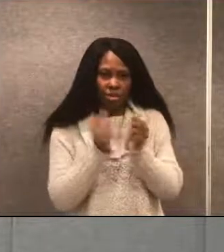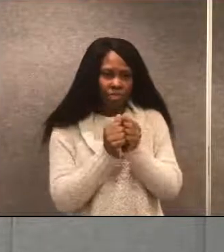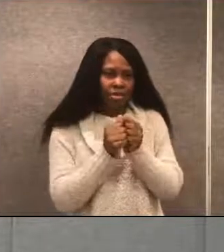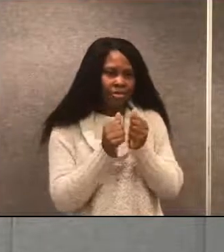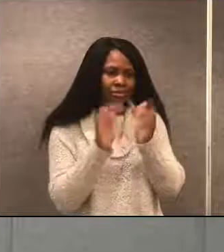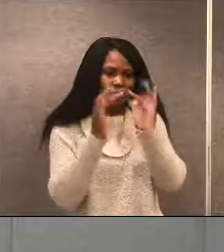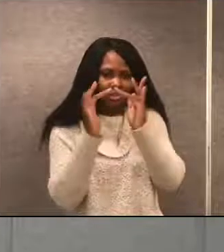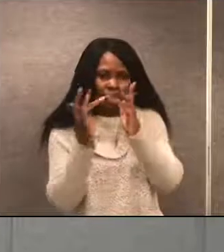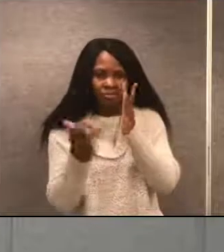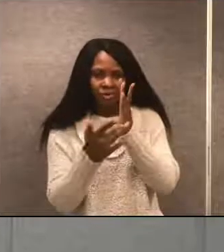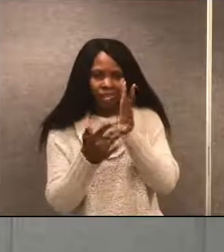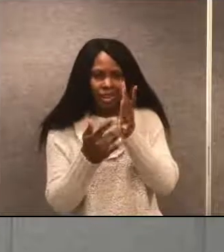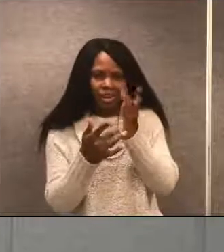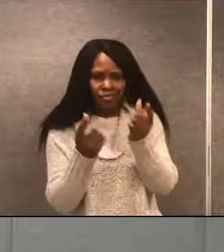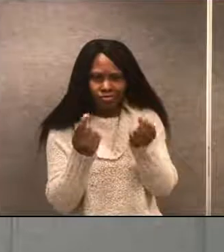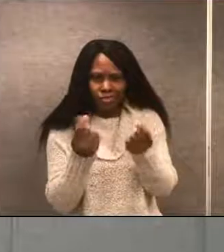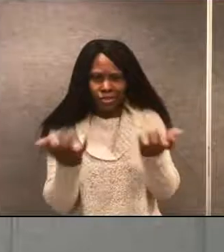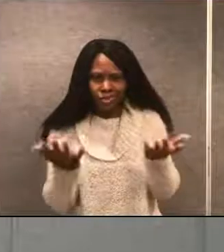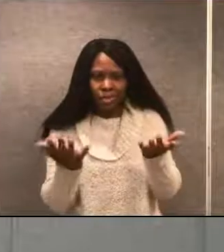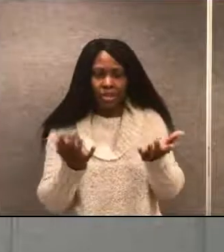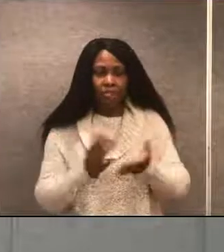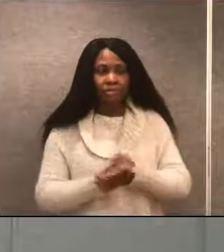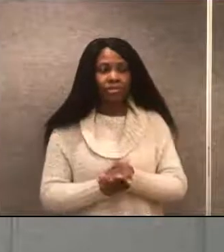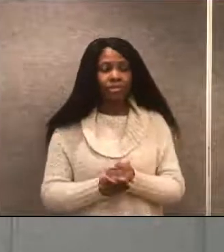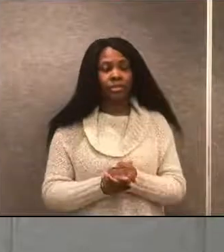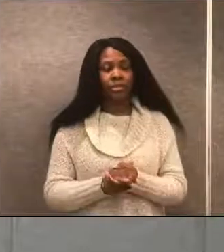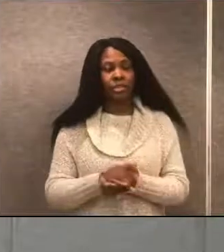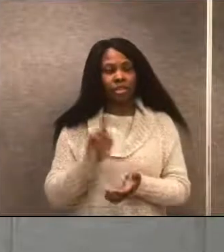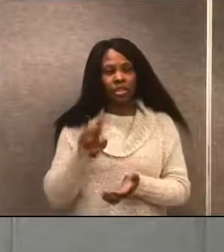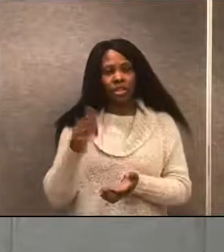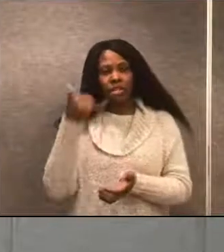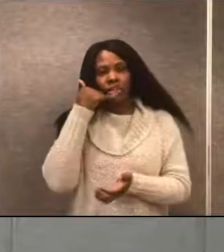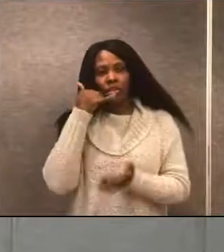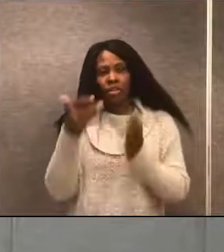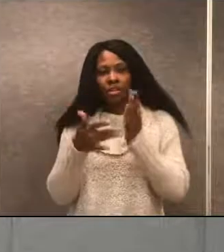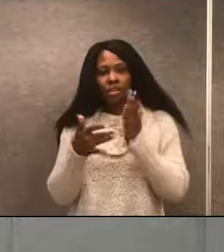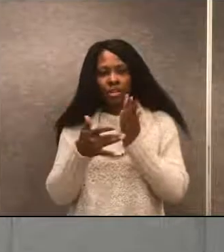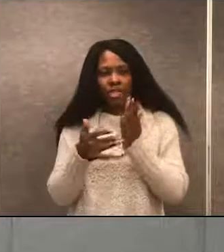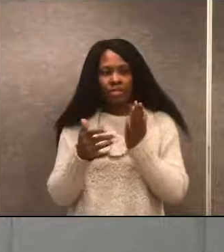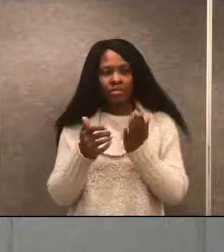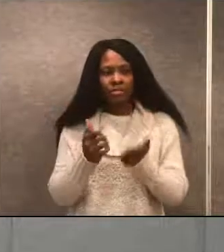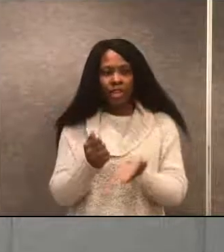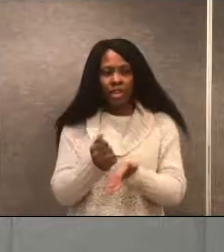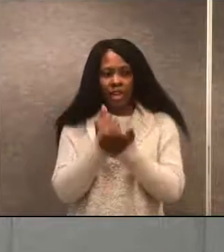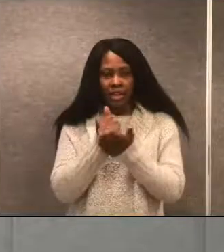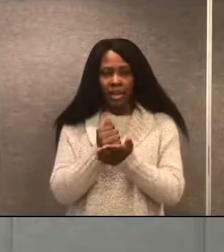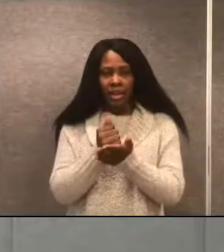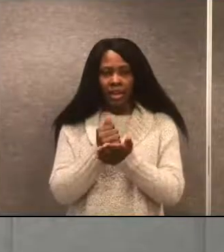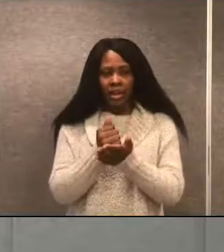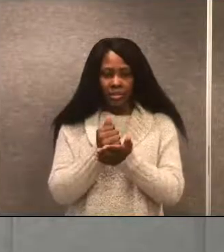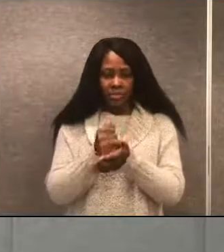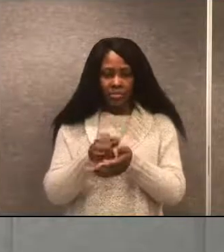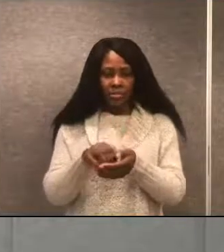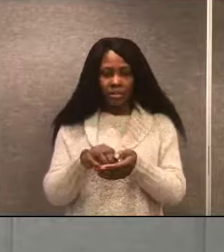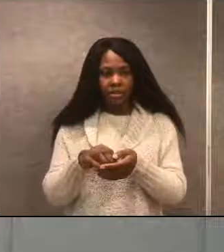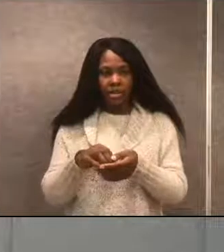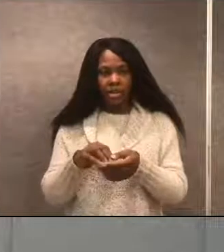what should they do? Mayor, they should call the tech help desk, and that number is